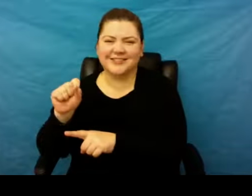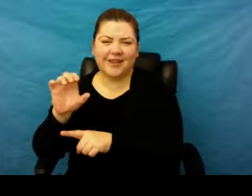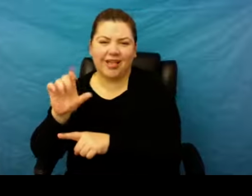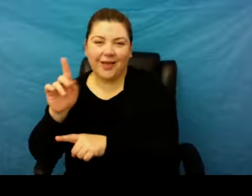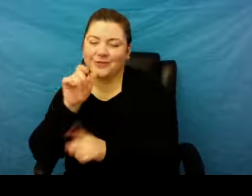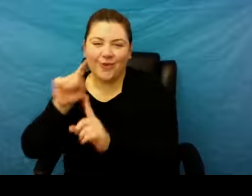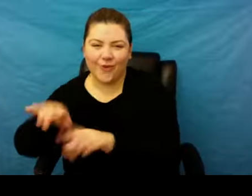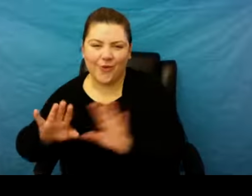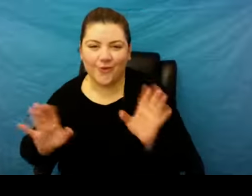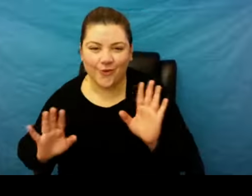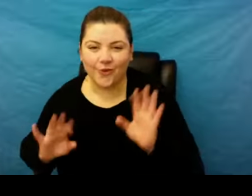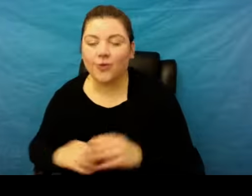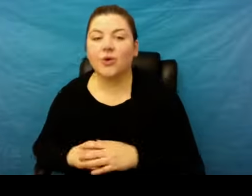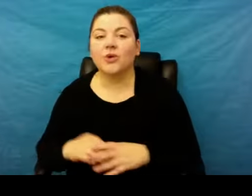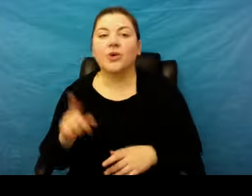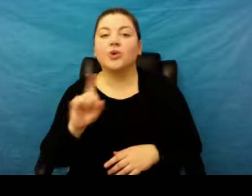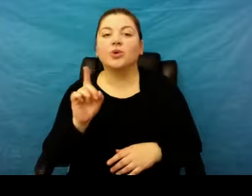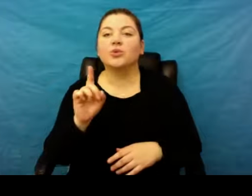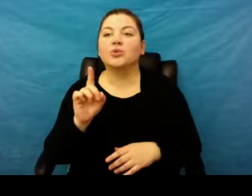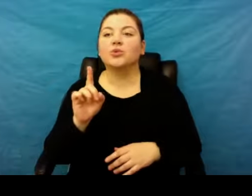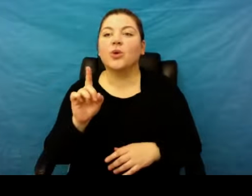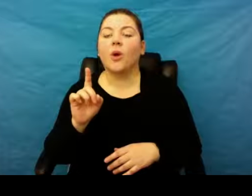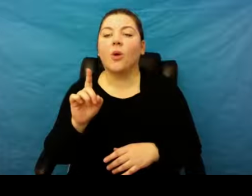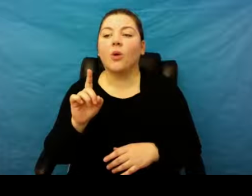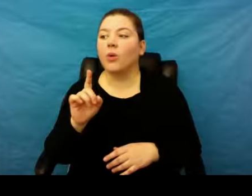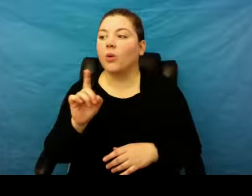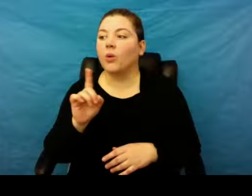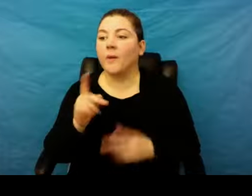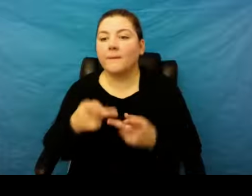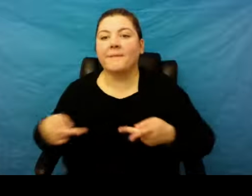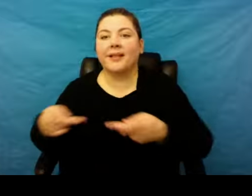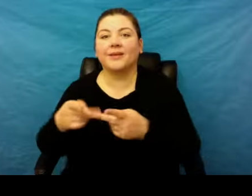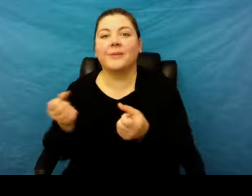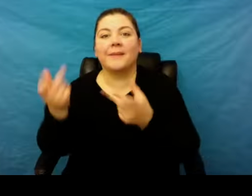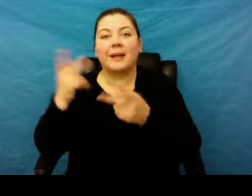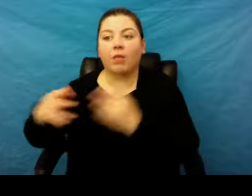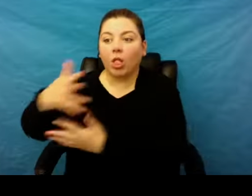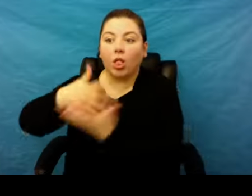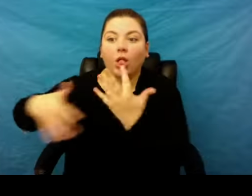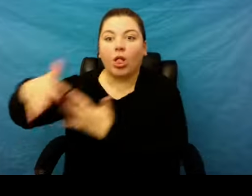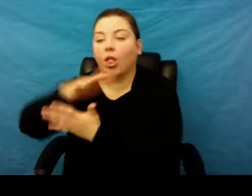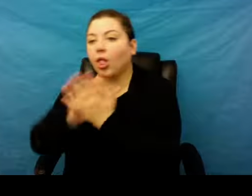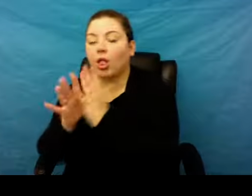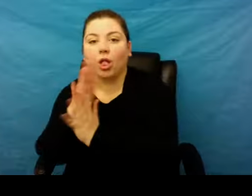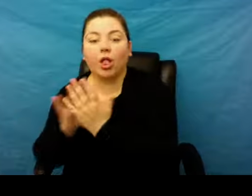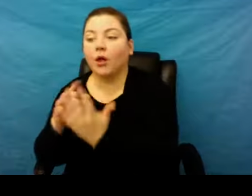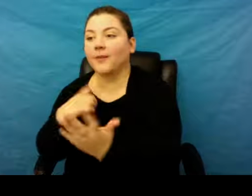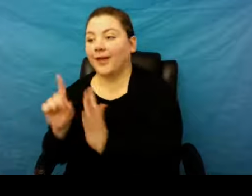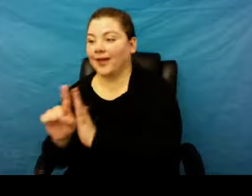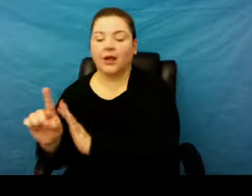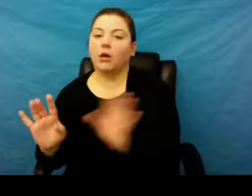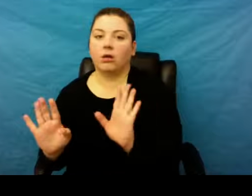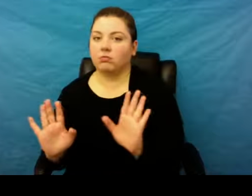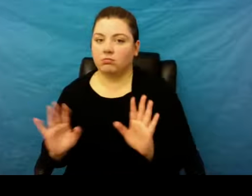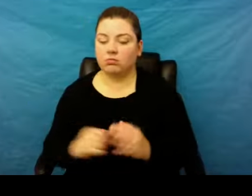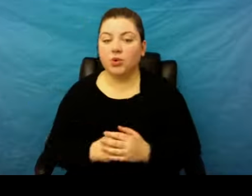Don't be putting yourself in a situation where you have a lot of contact with a lot of people, because it's just a vulnerability. You don't know that the